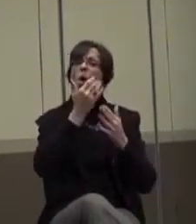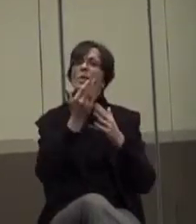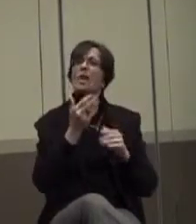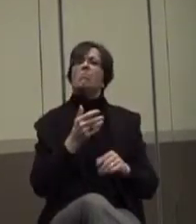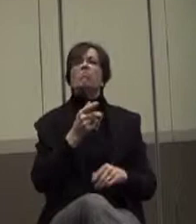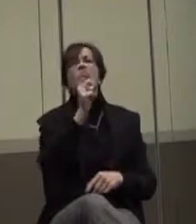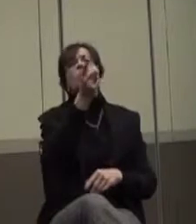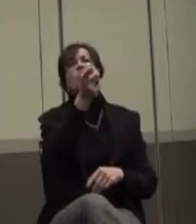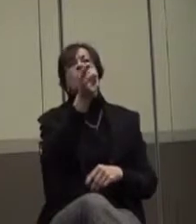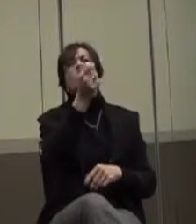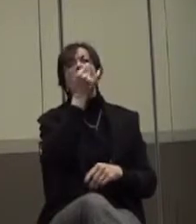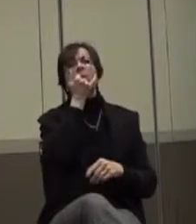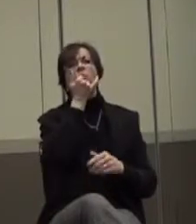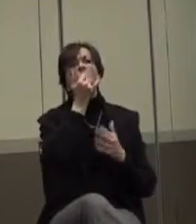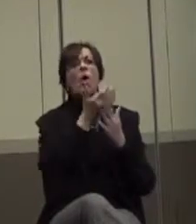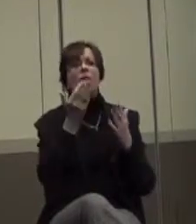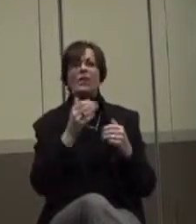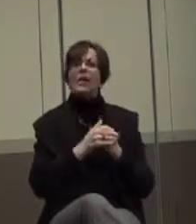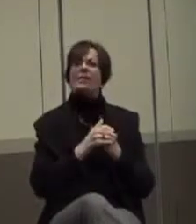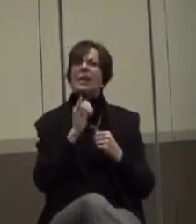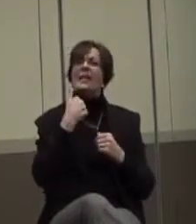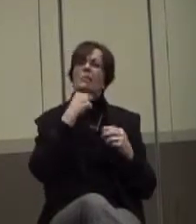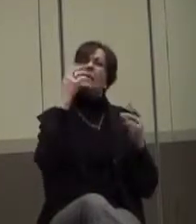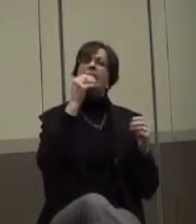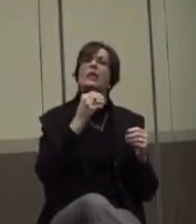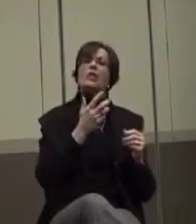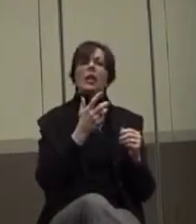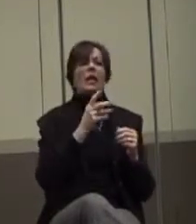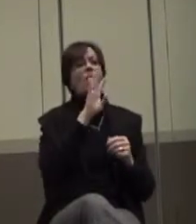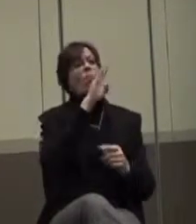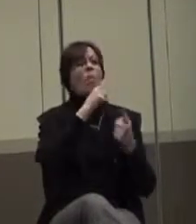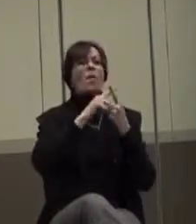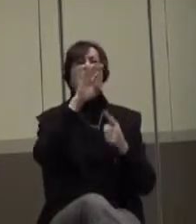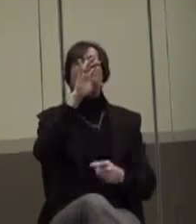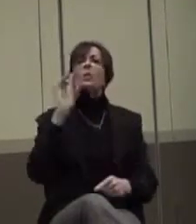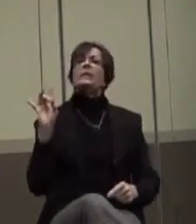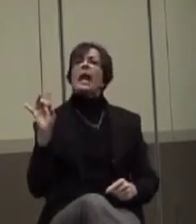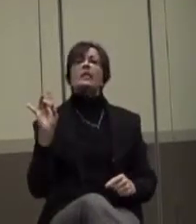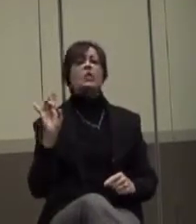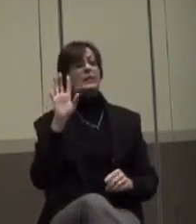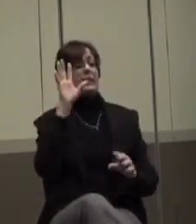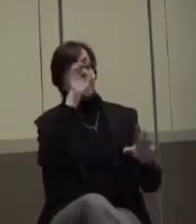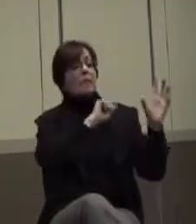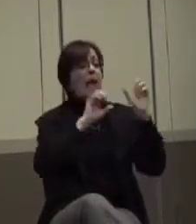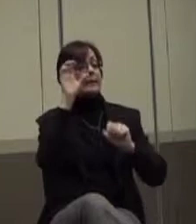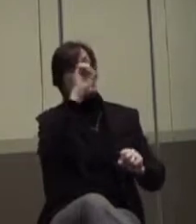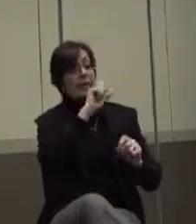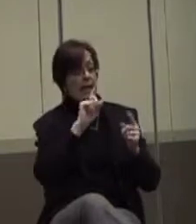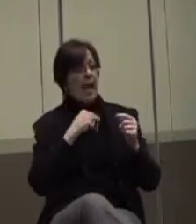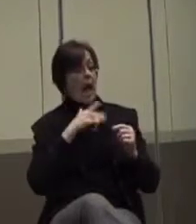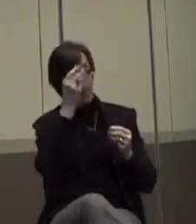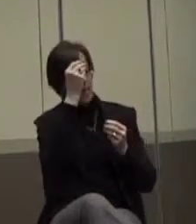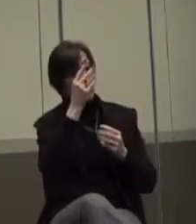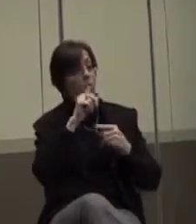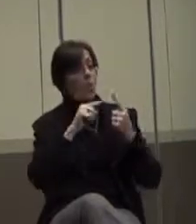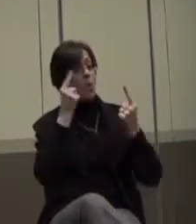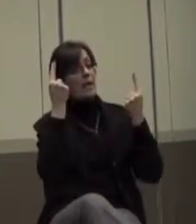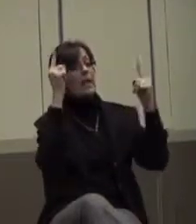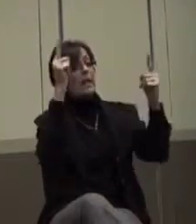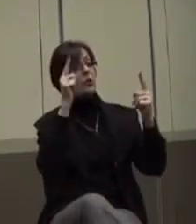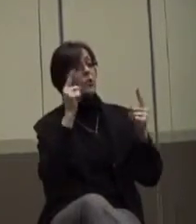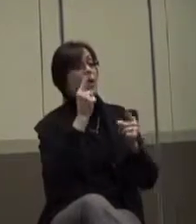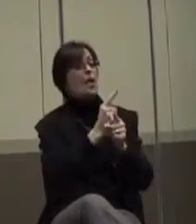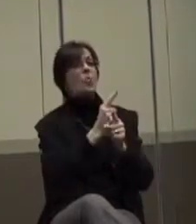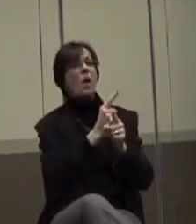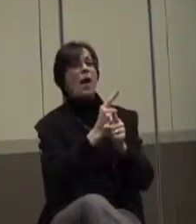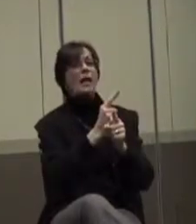wrong thing. Again, that would be like me teaching you how 4 + 4 is 8 by just saying, you just keep guessing, I'll tell you when you get it right. Right? I'm not